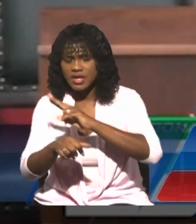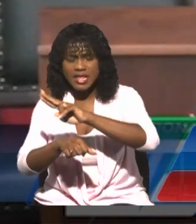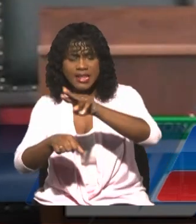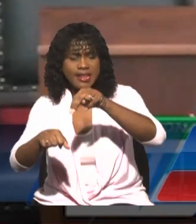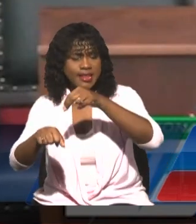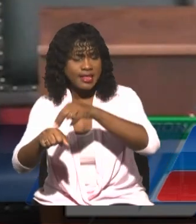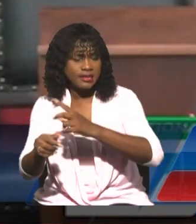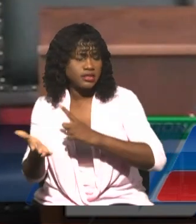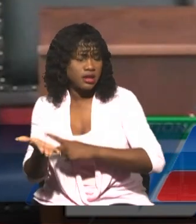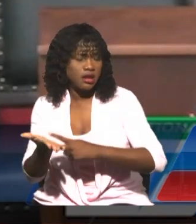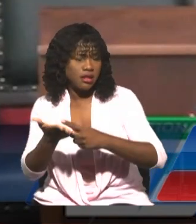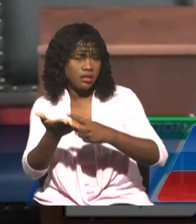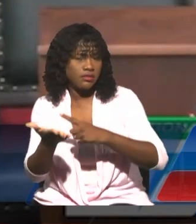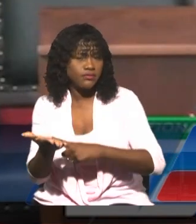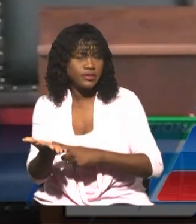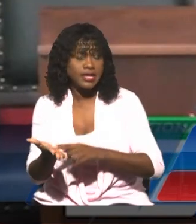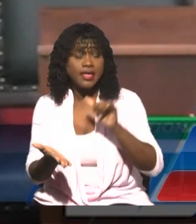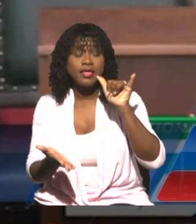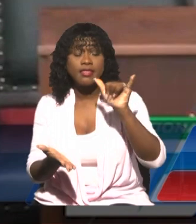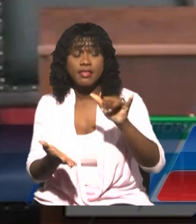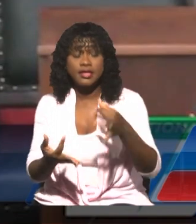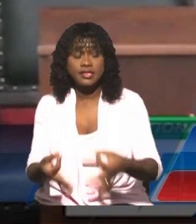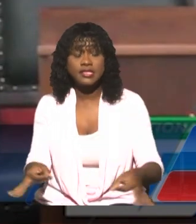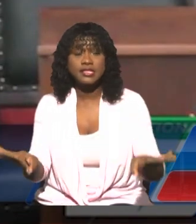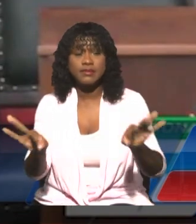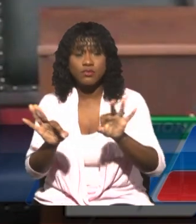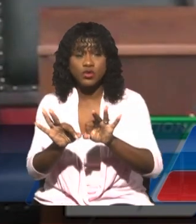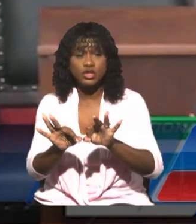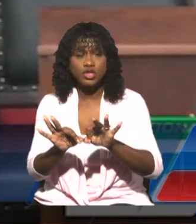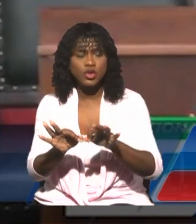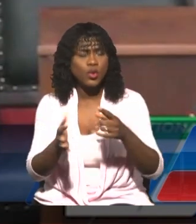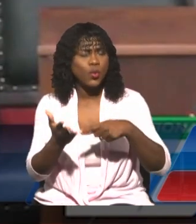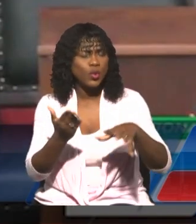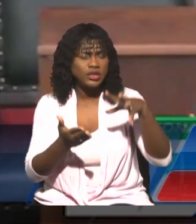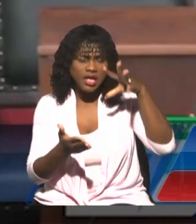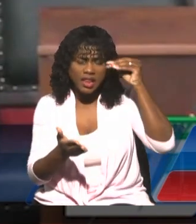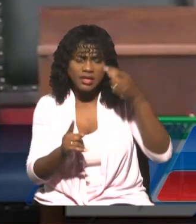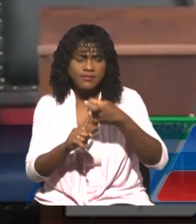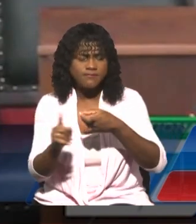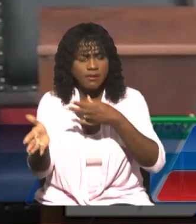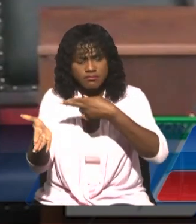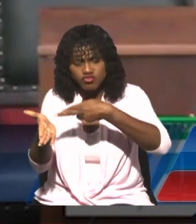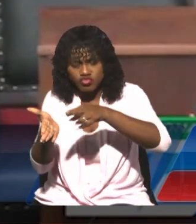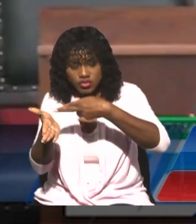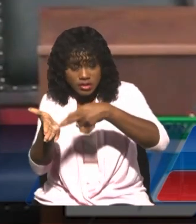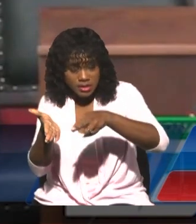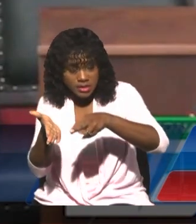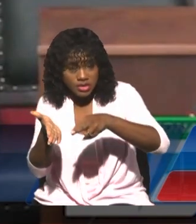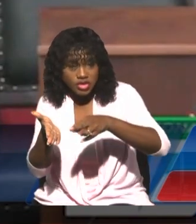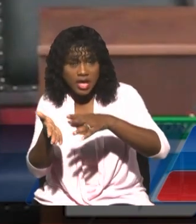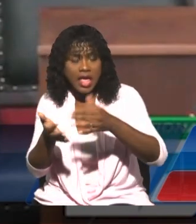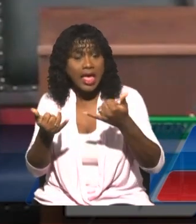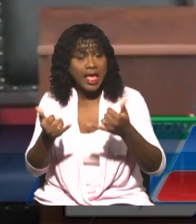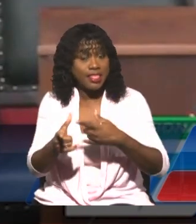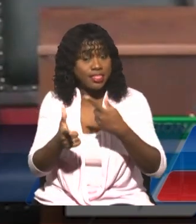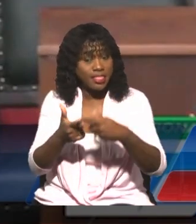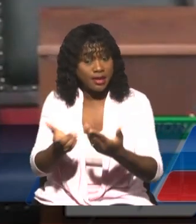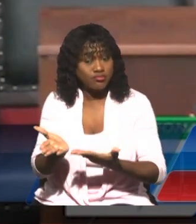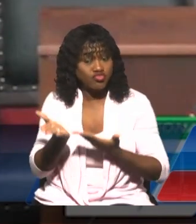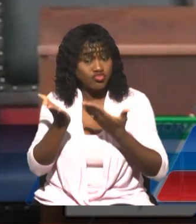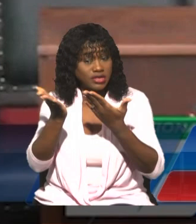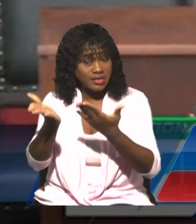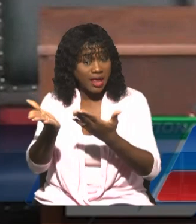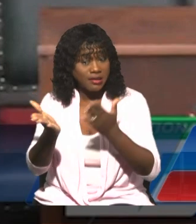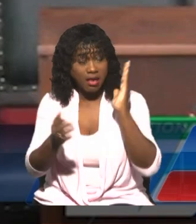discourse. And that is important. What you have learned from researching and being able to present your points on